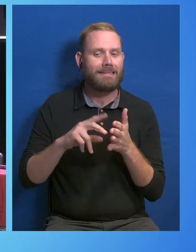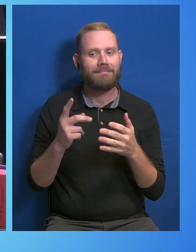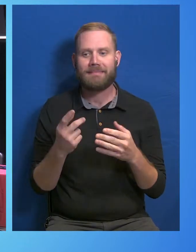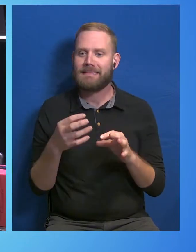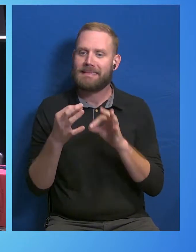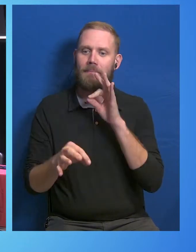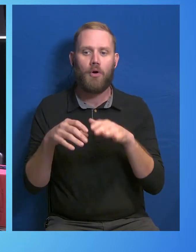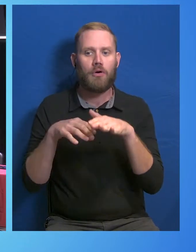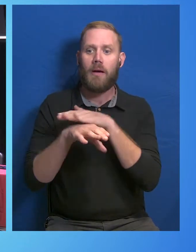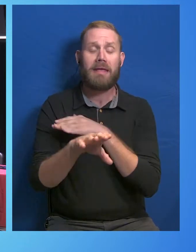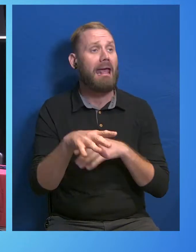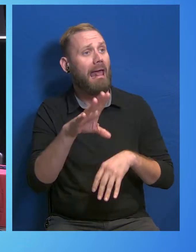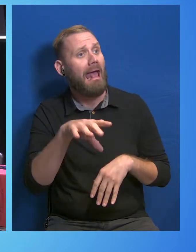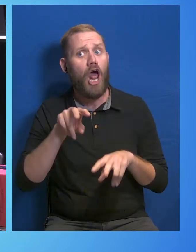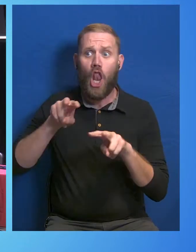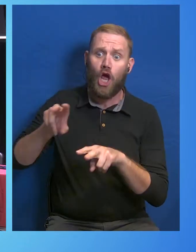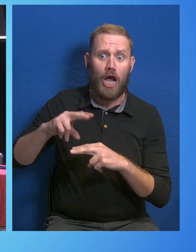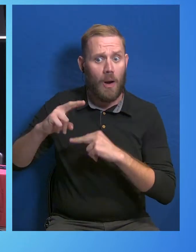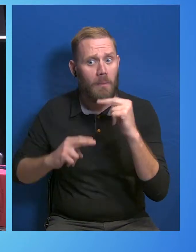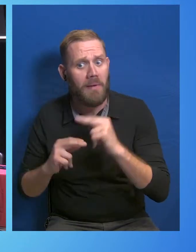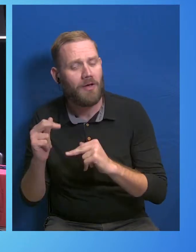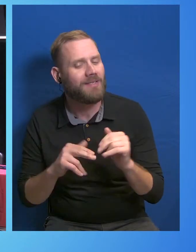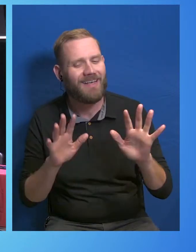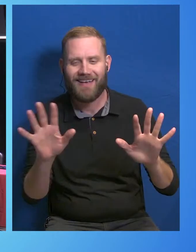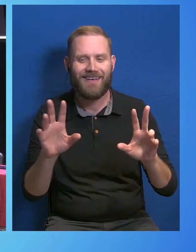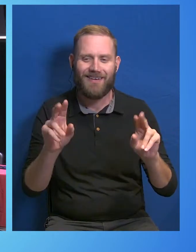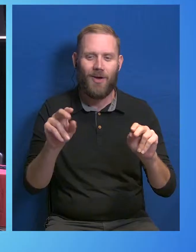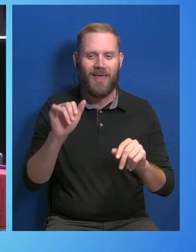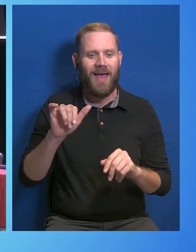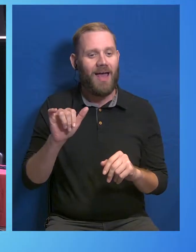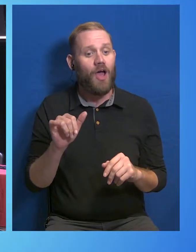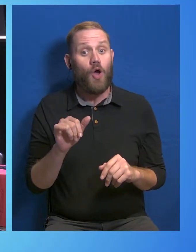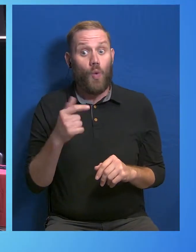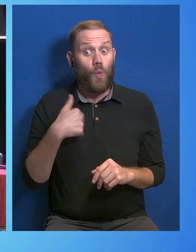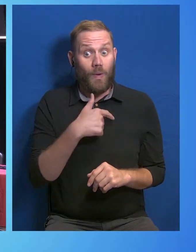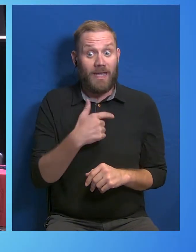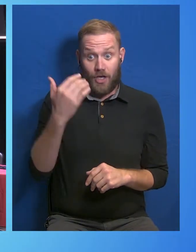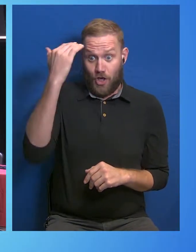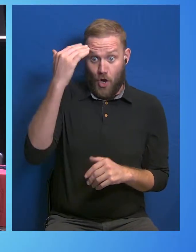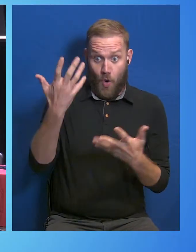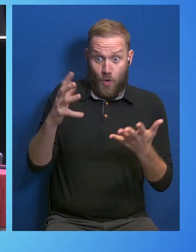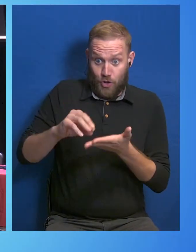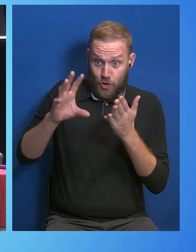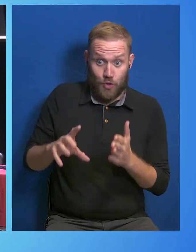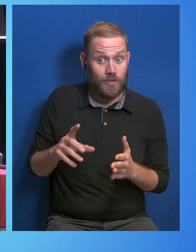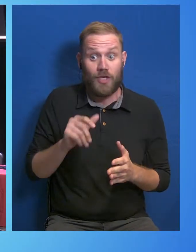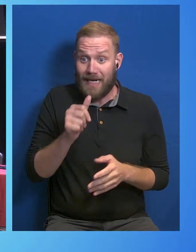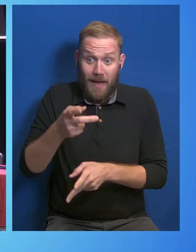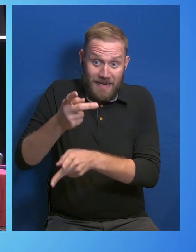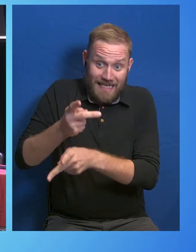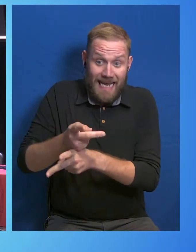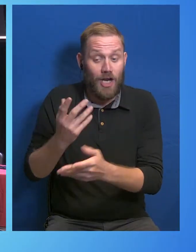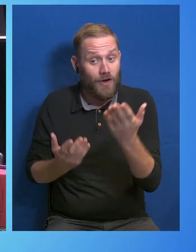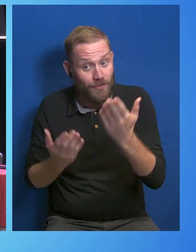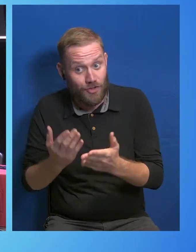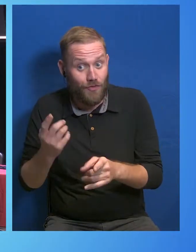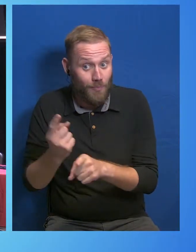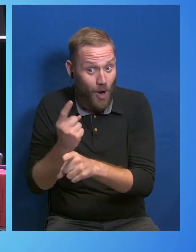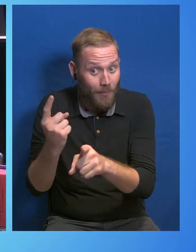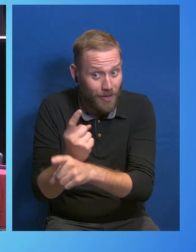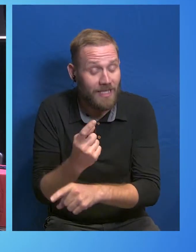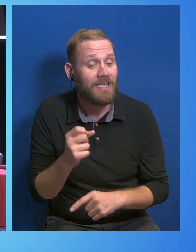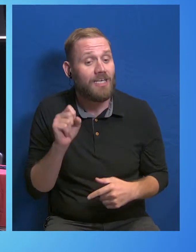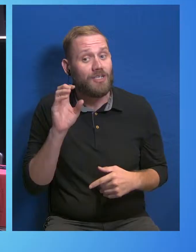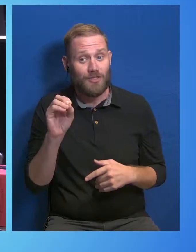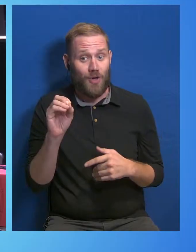know specifically there are students in the state that are not being served at the level they should be in order for us to continue that mission, not only just